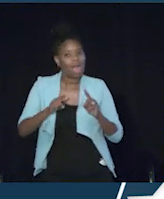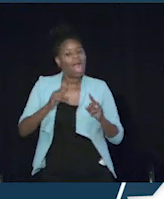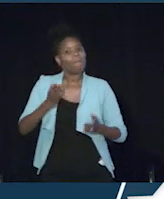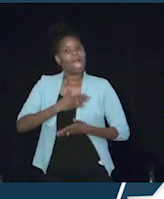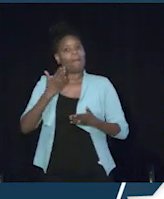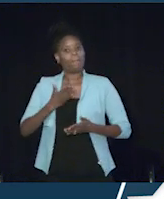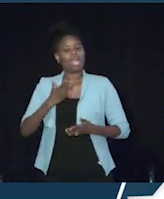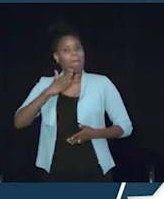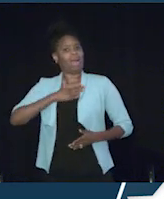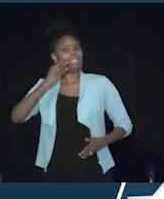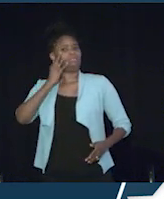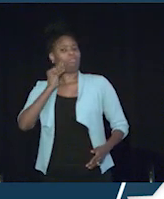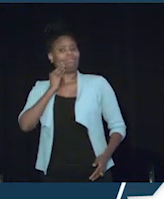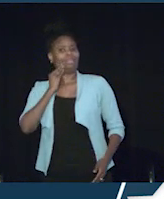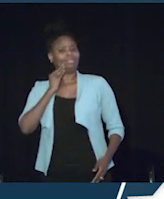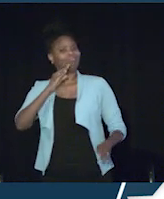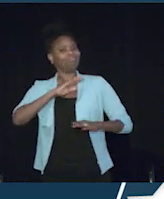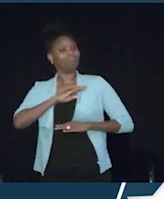bit of my story,